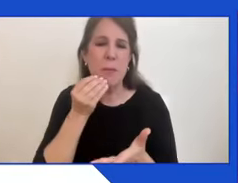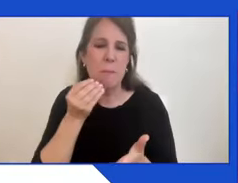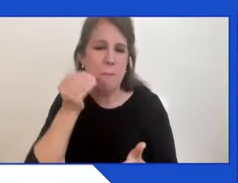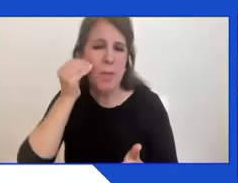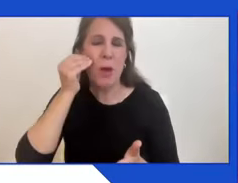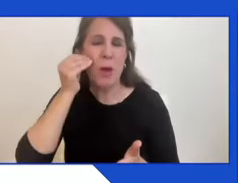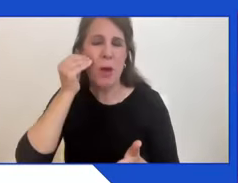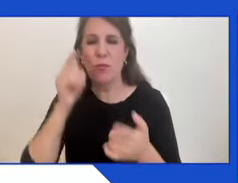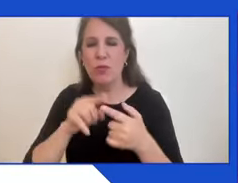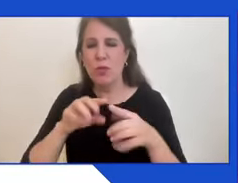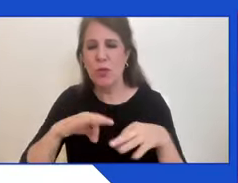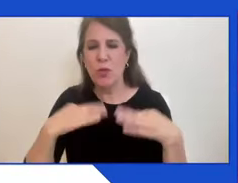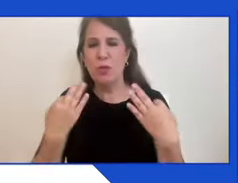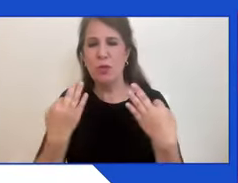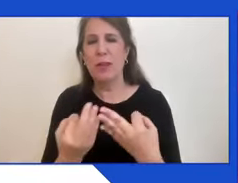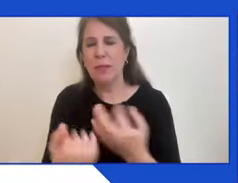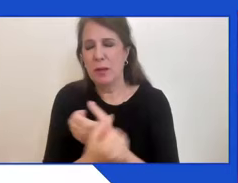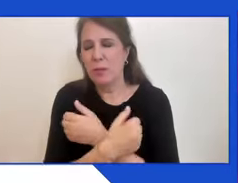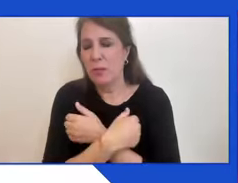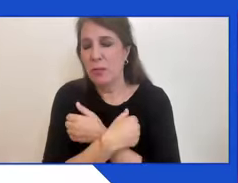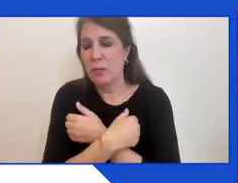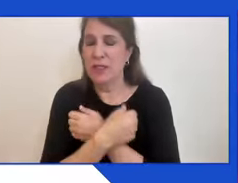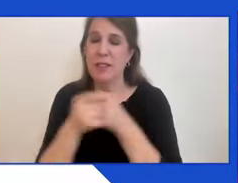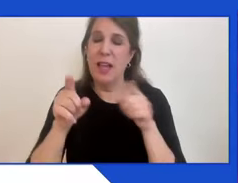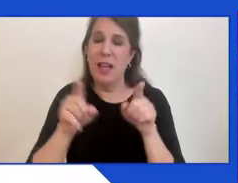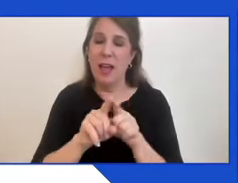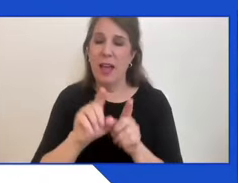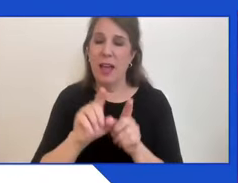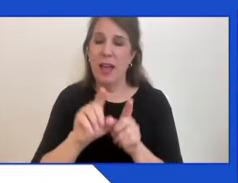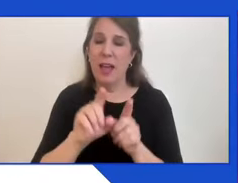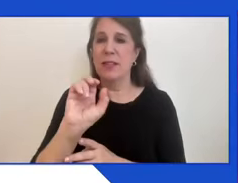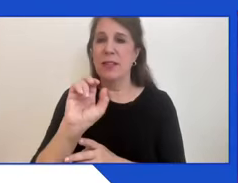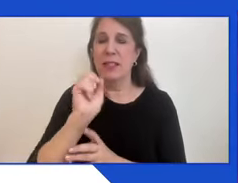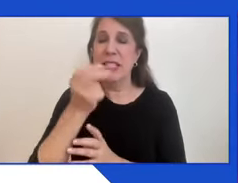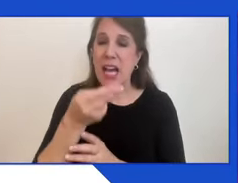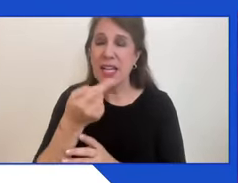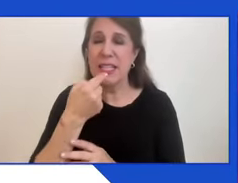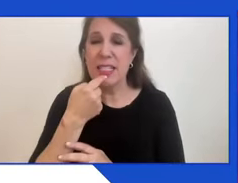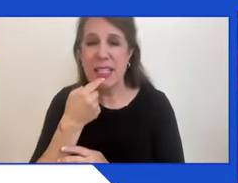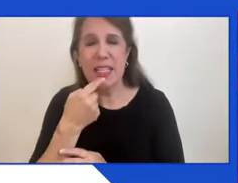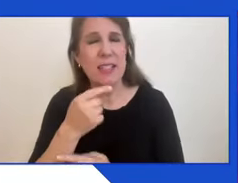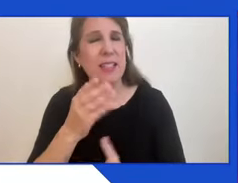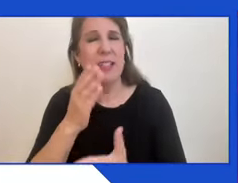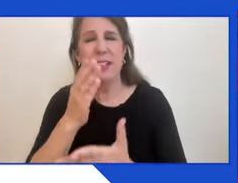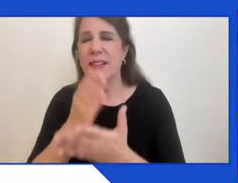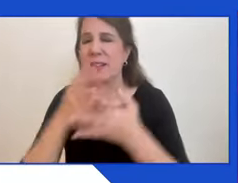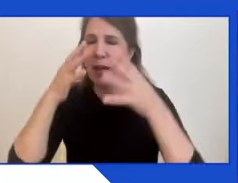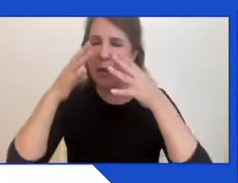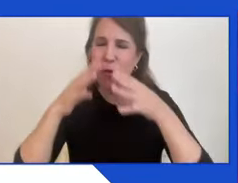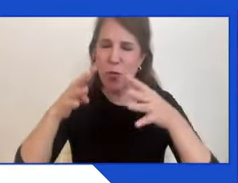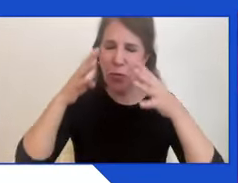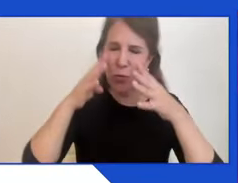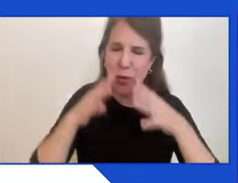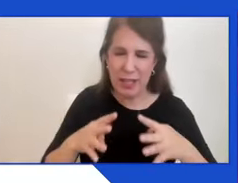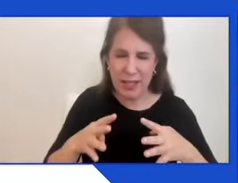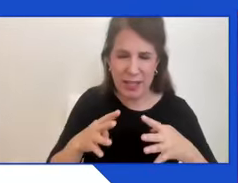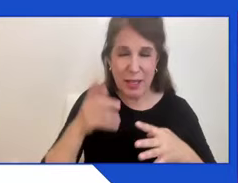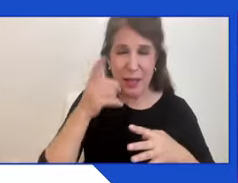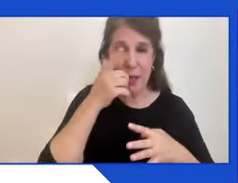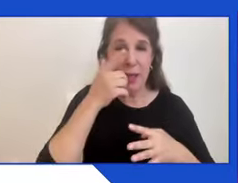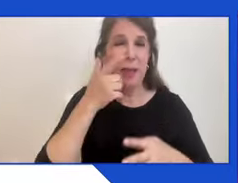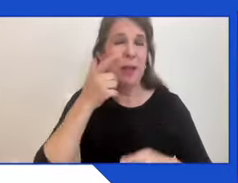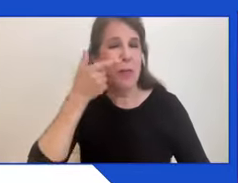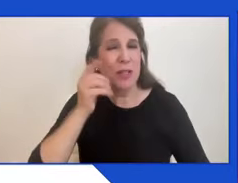words of the prophet Jeremiah, restrain your voice from weeping and your eyes from tears, for your work will be